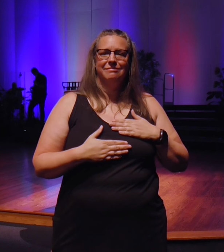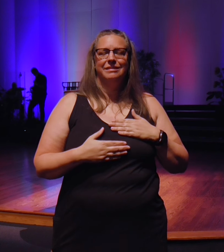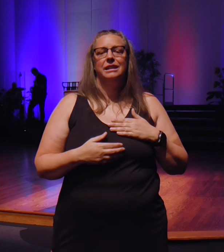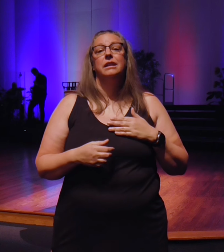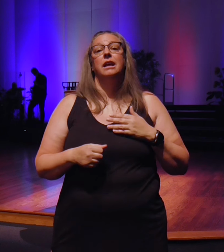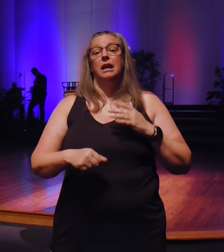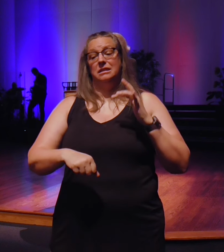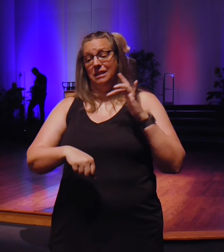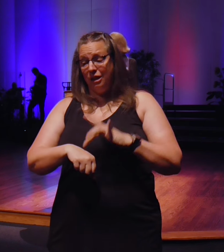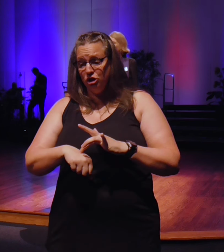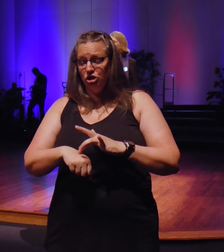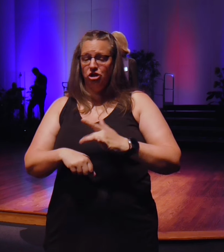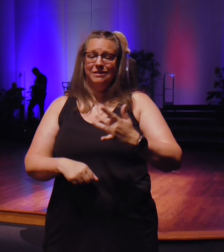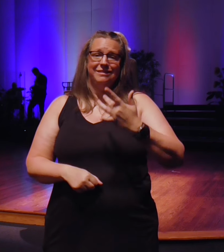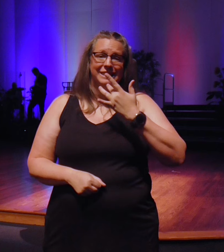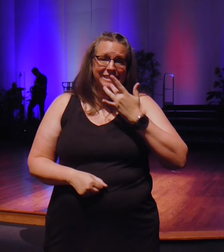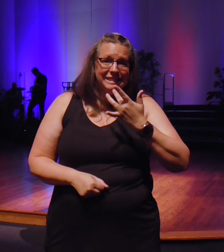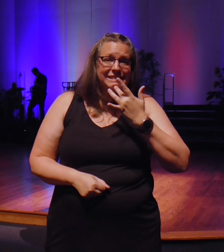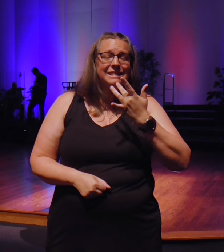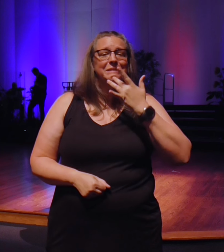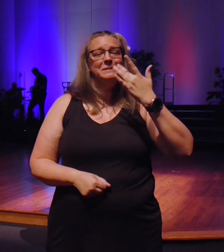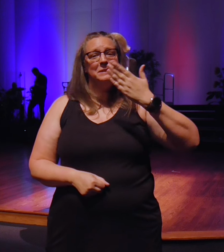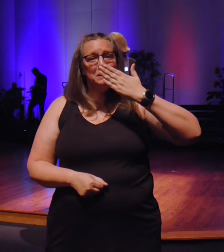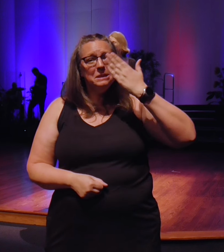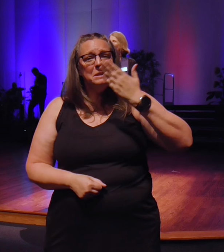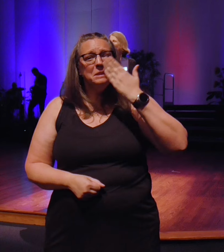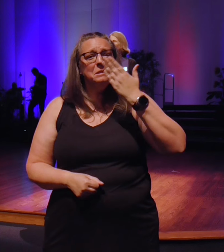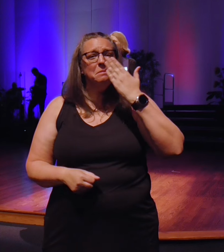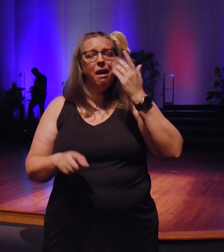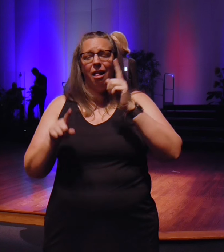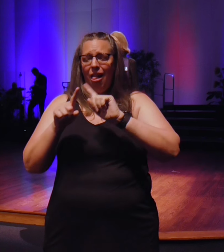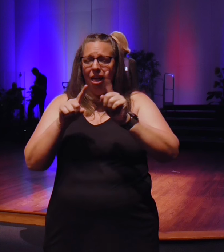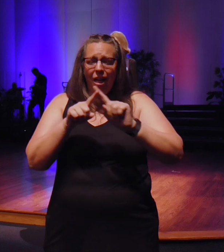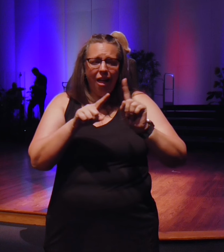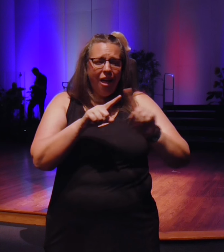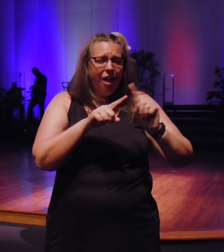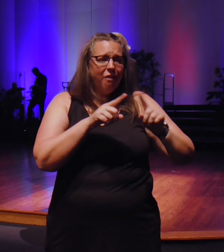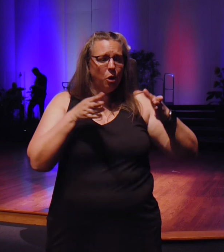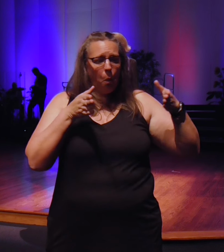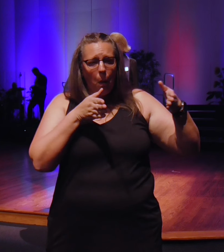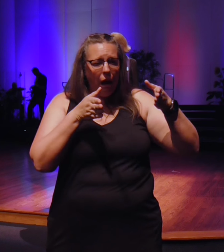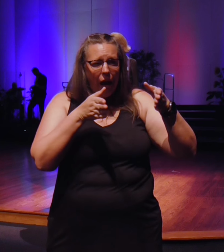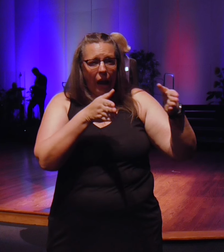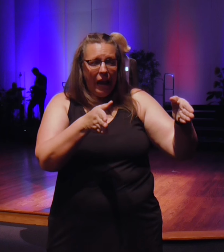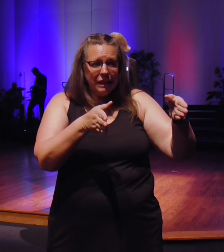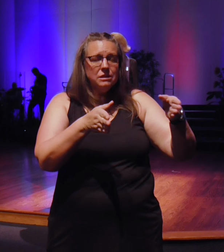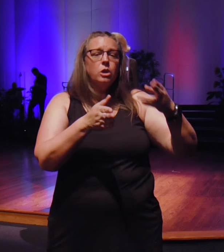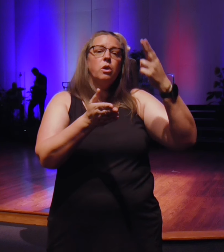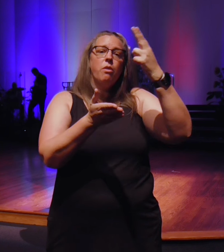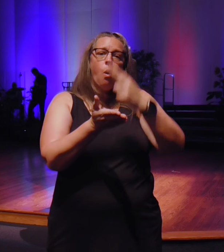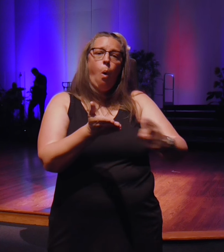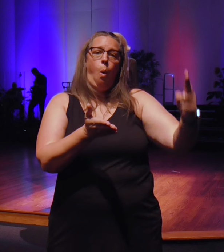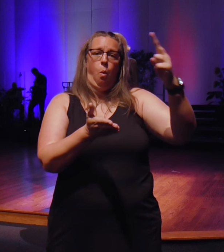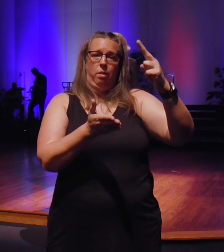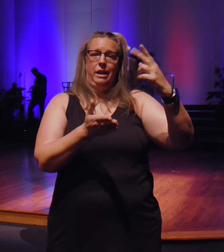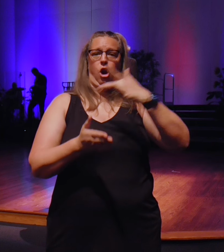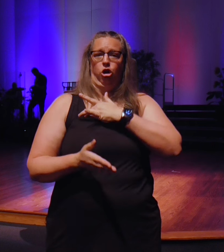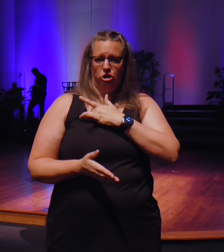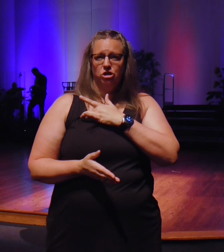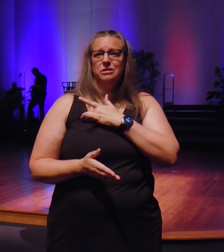Touch, taste, smell your way to the holy, hidden heart of it